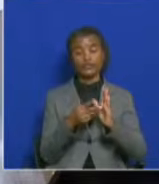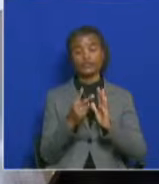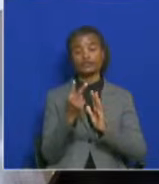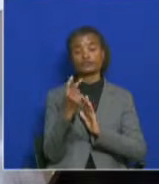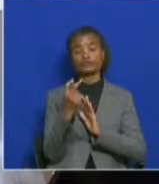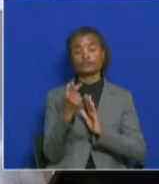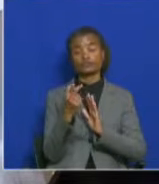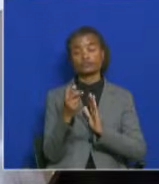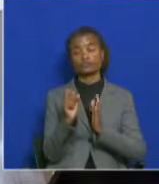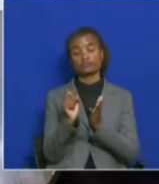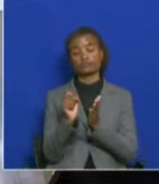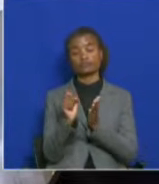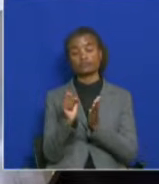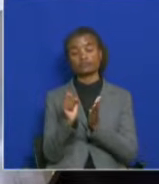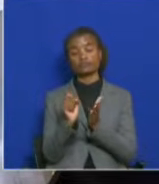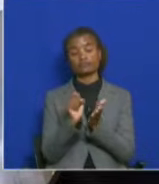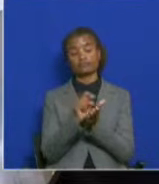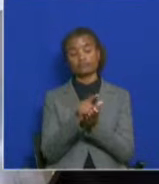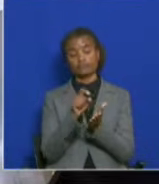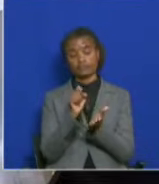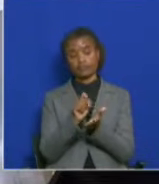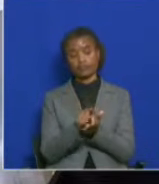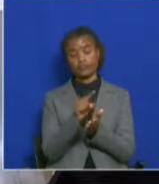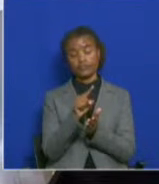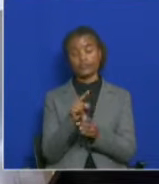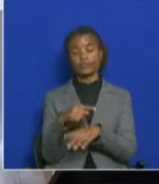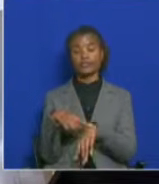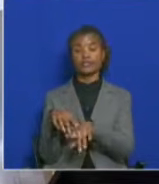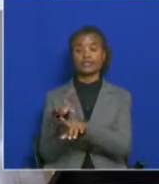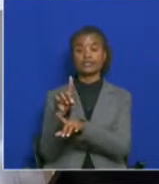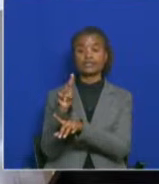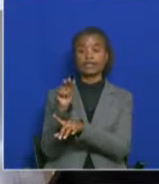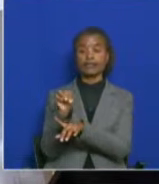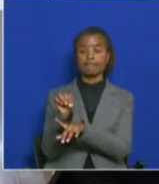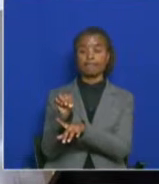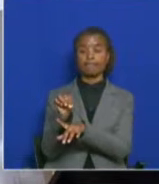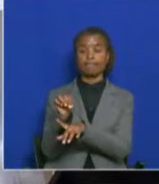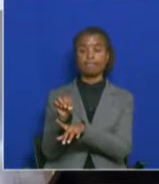off the docs with the DM now at his house.